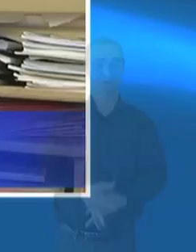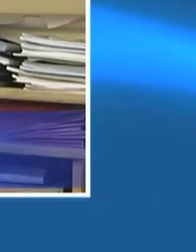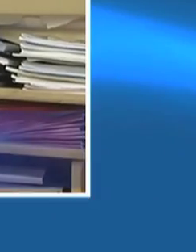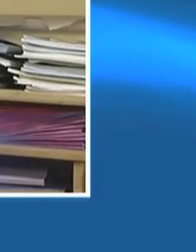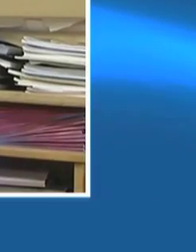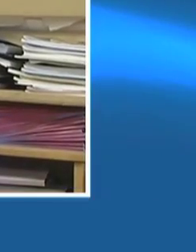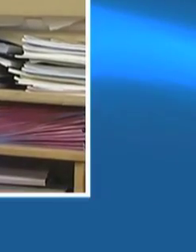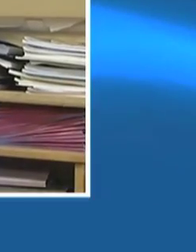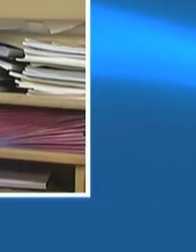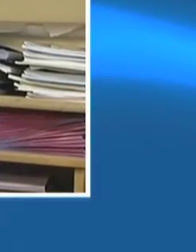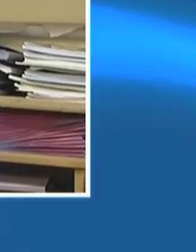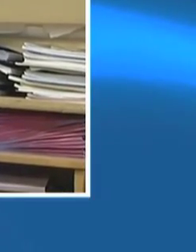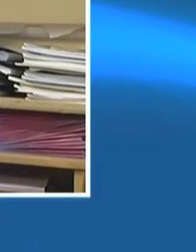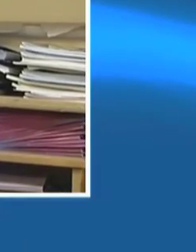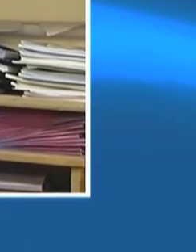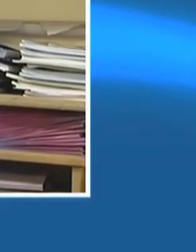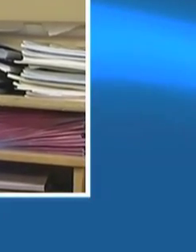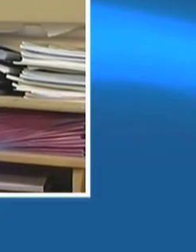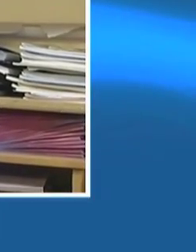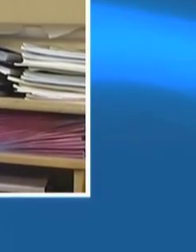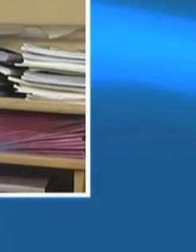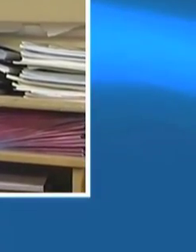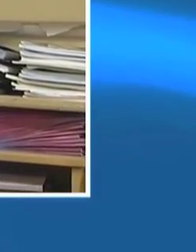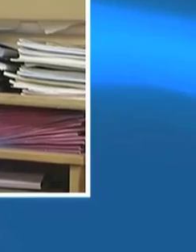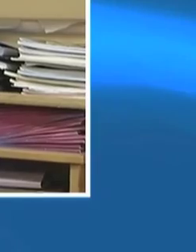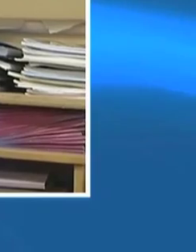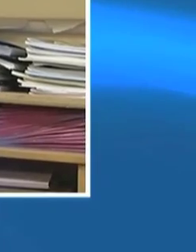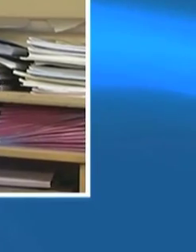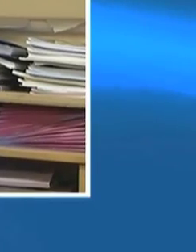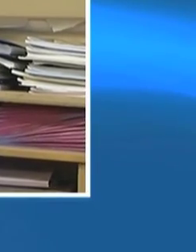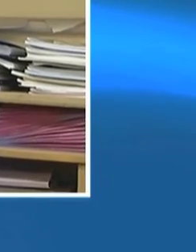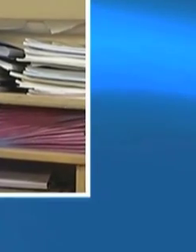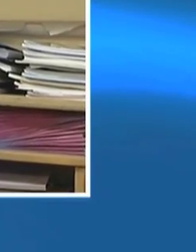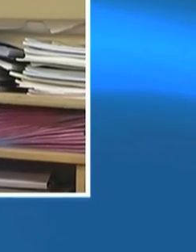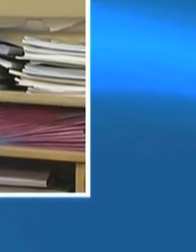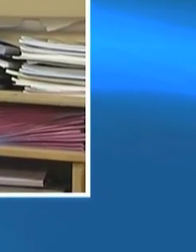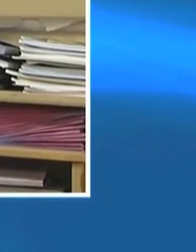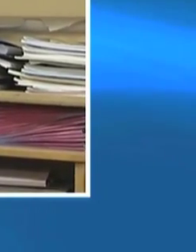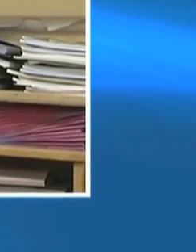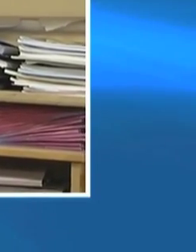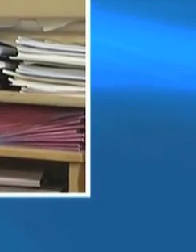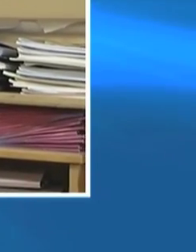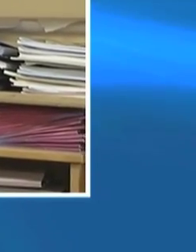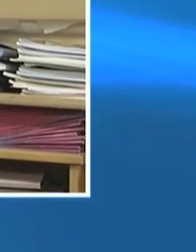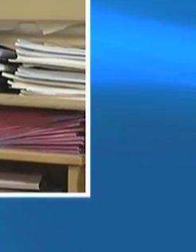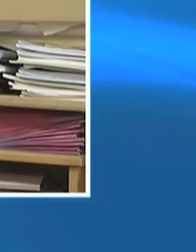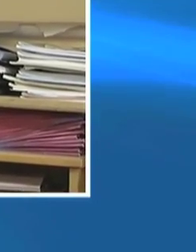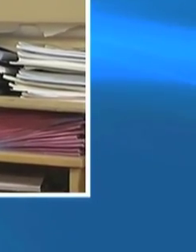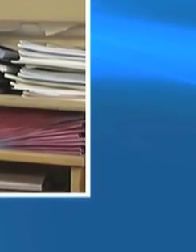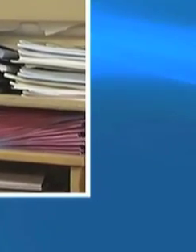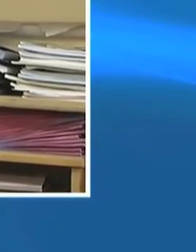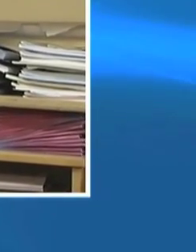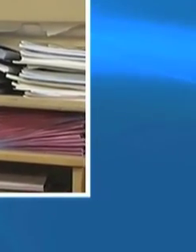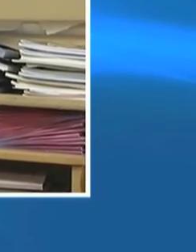centre. That's a very good question. In terms of the differences at the school in the past to the present day, the school was